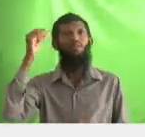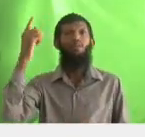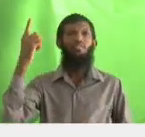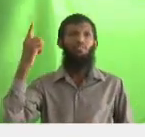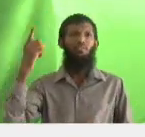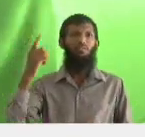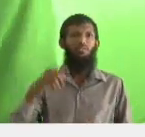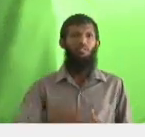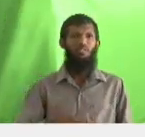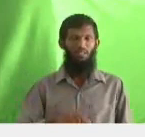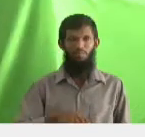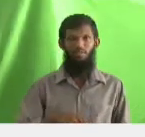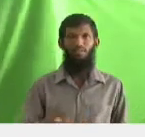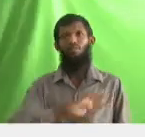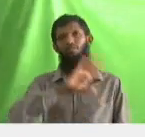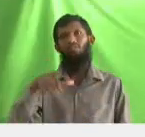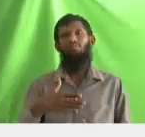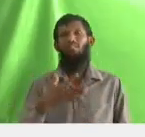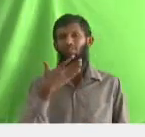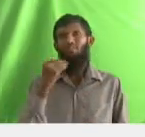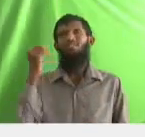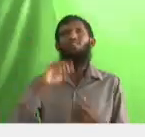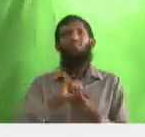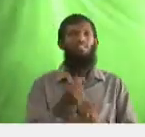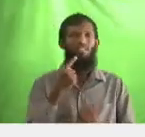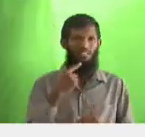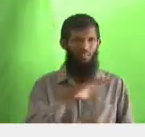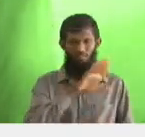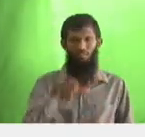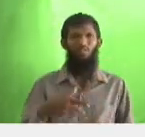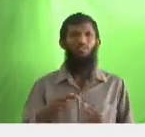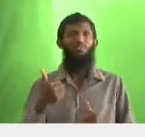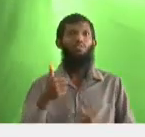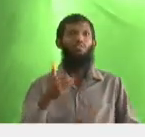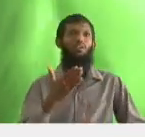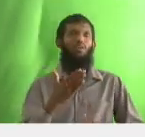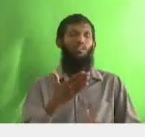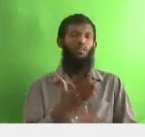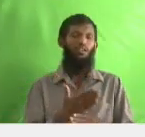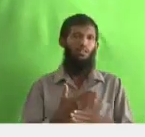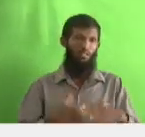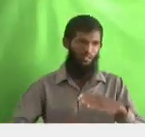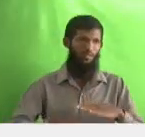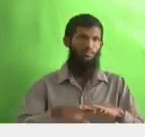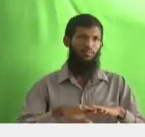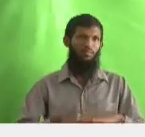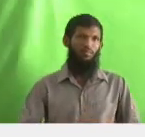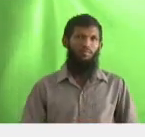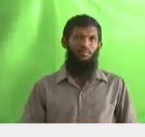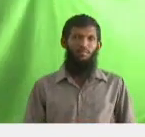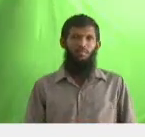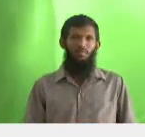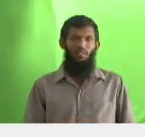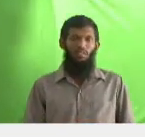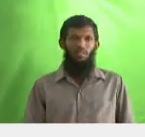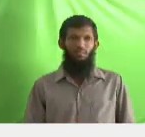you do, what you have done. May Allah make it easy for us. Ameen. My brothers and sisters, remember that if Allah has catered